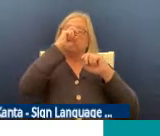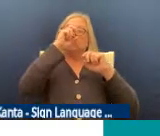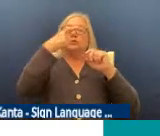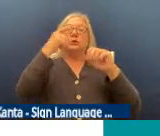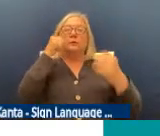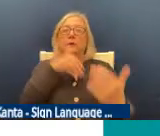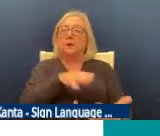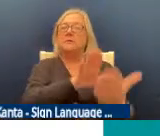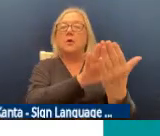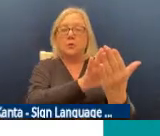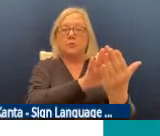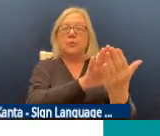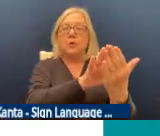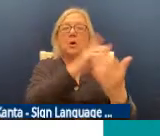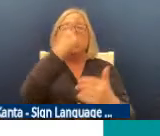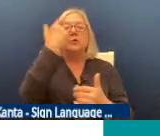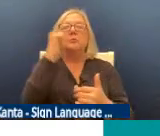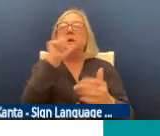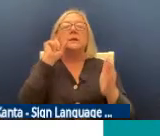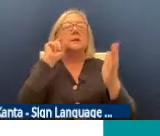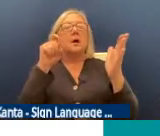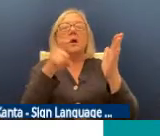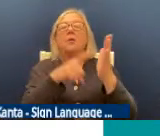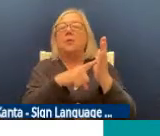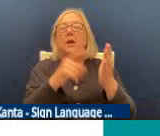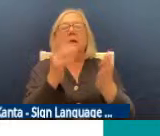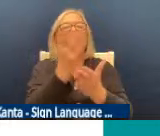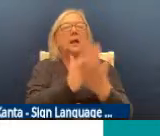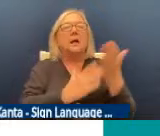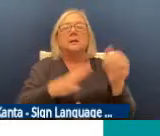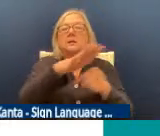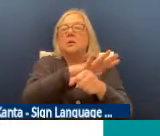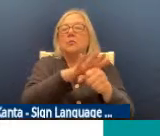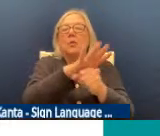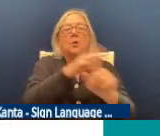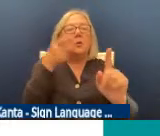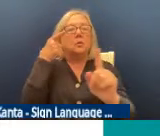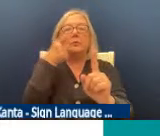and that's because it doesn't recognize some of those locally specific